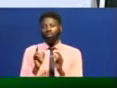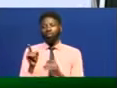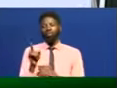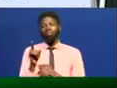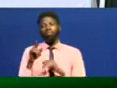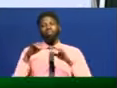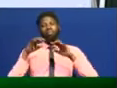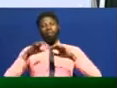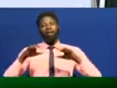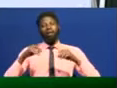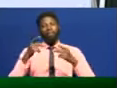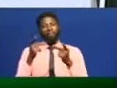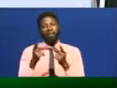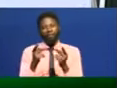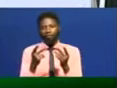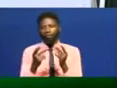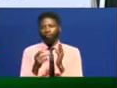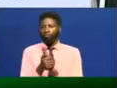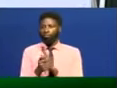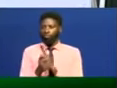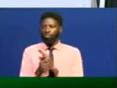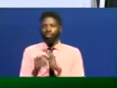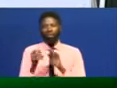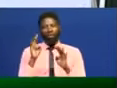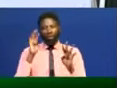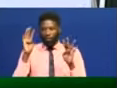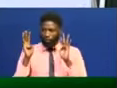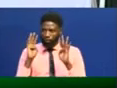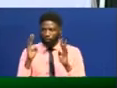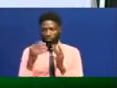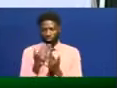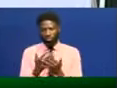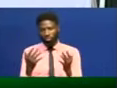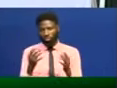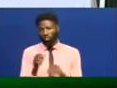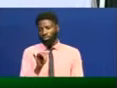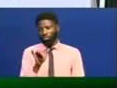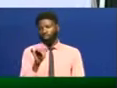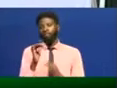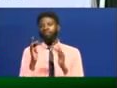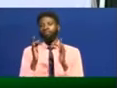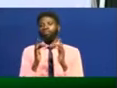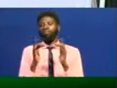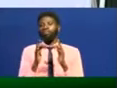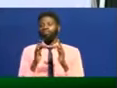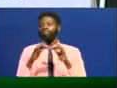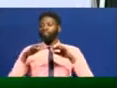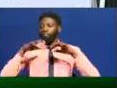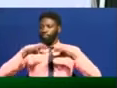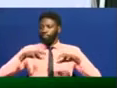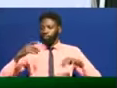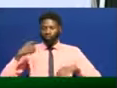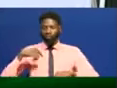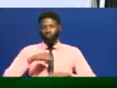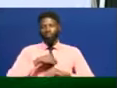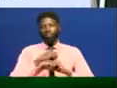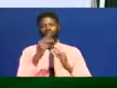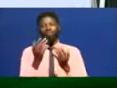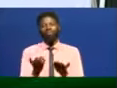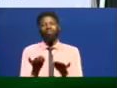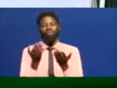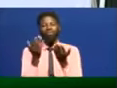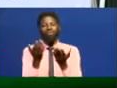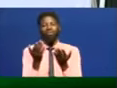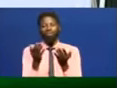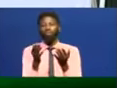talents, for innovations, and for products. In this virtual space, we offer a display